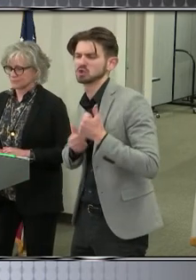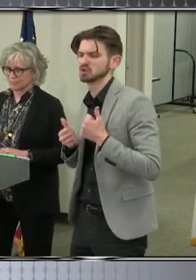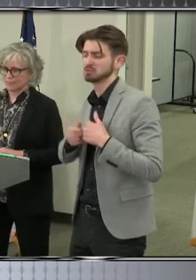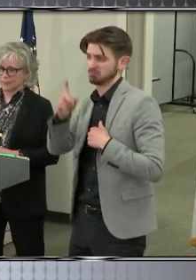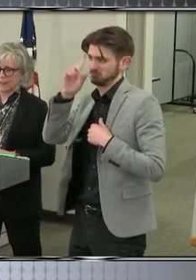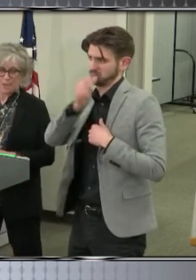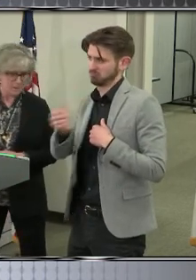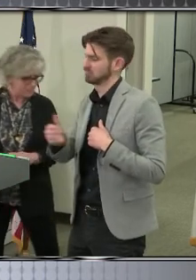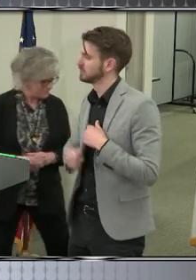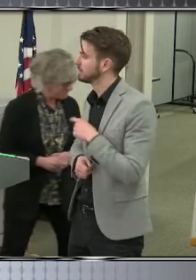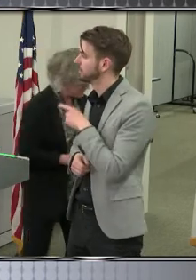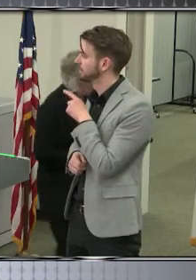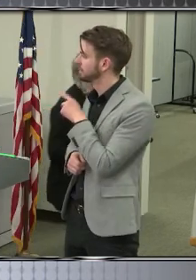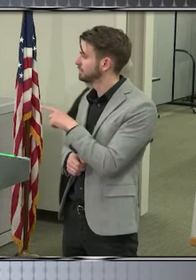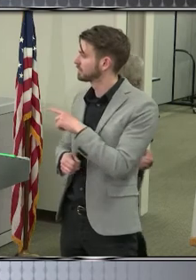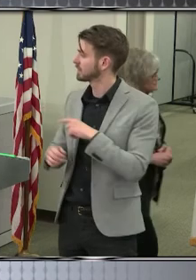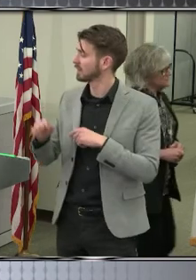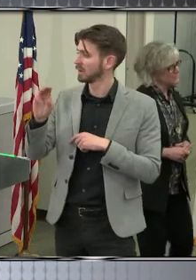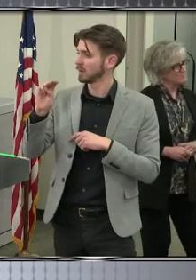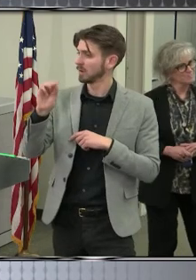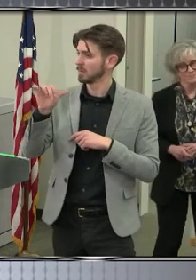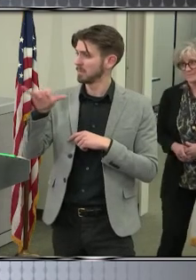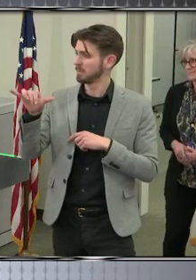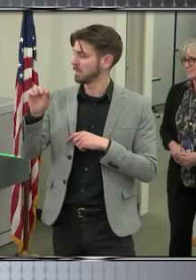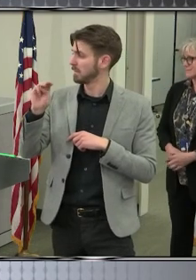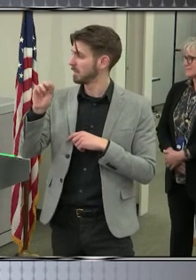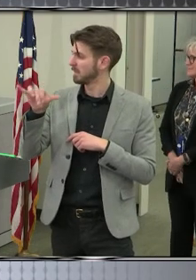Let's say we do have a few.